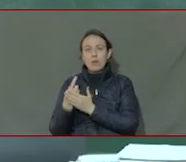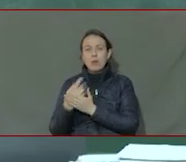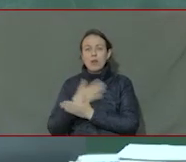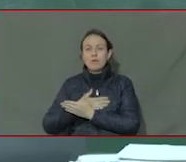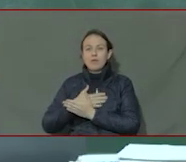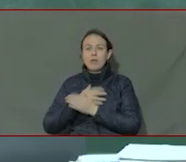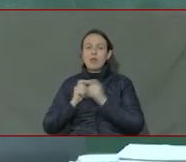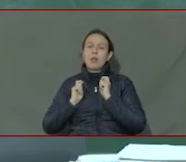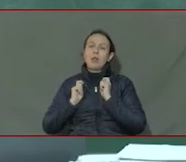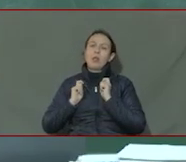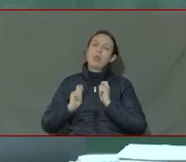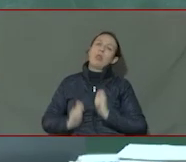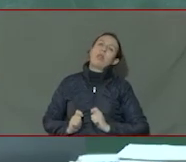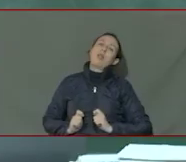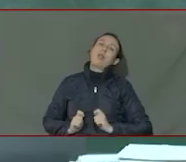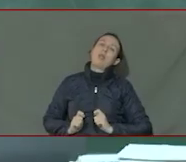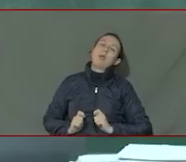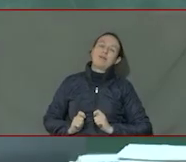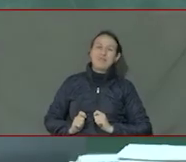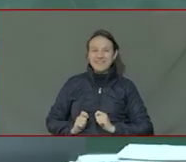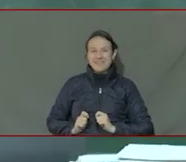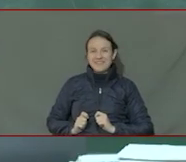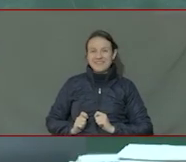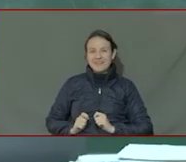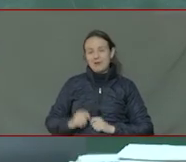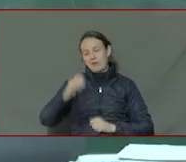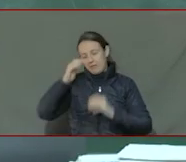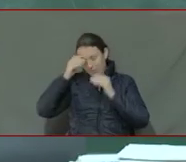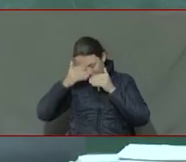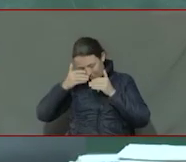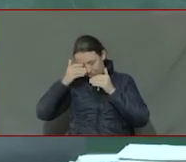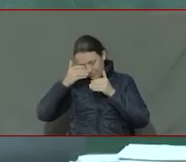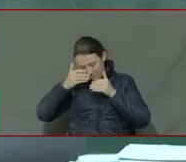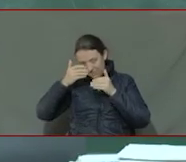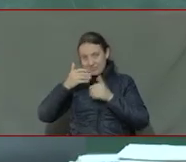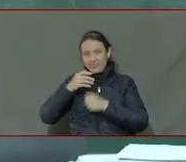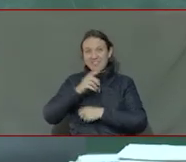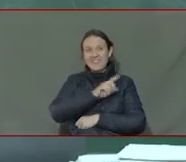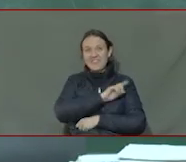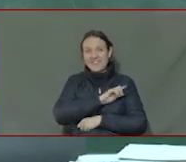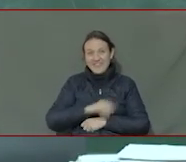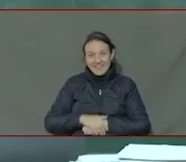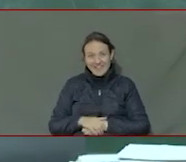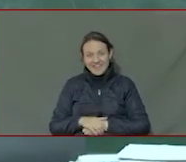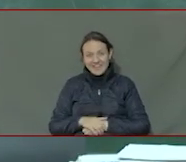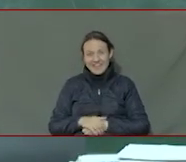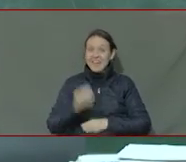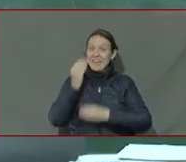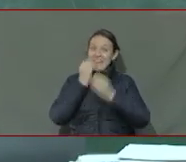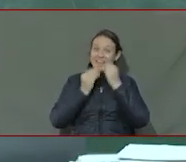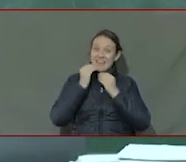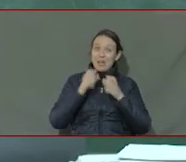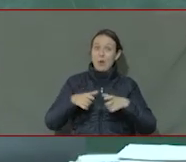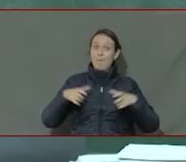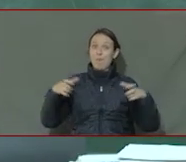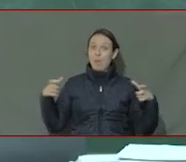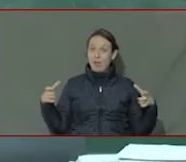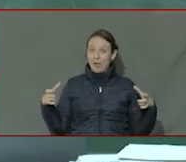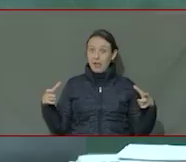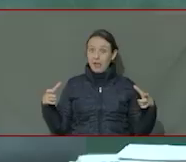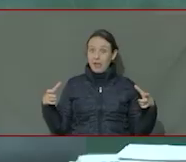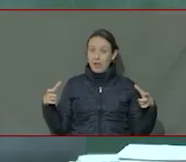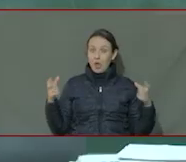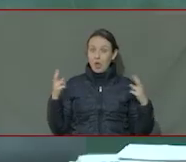feel tired. You feel sleepy. Why? Because the large meal caused you